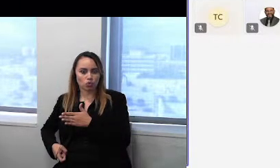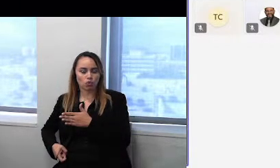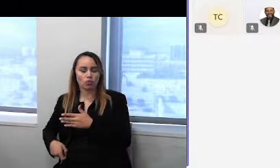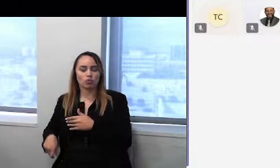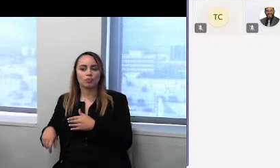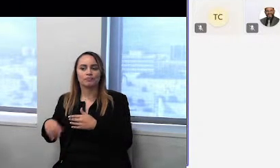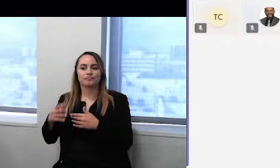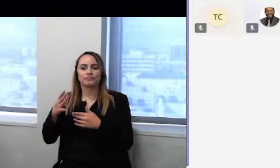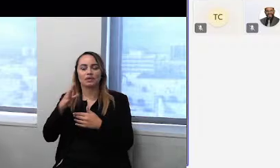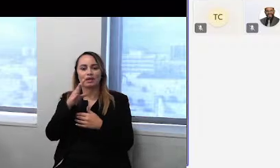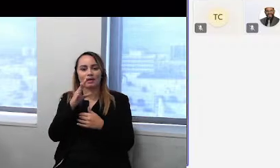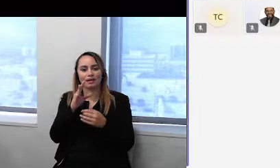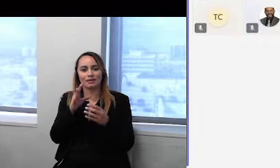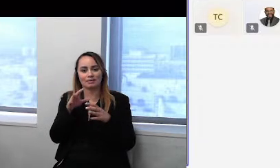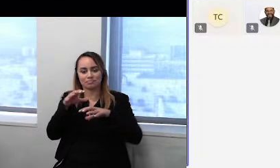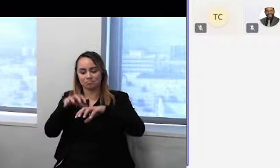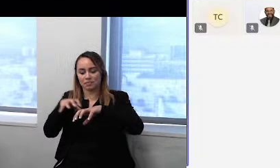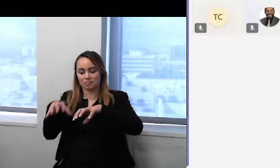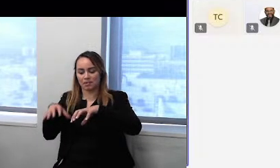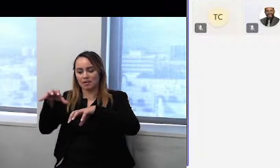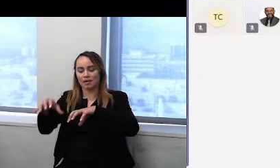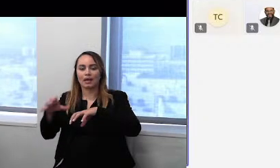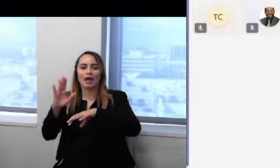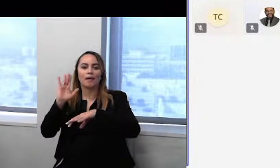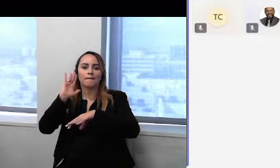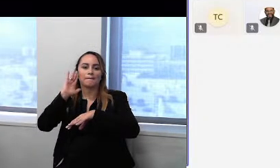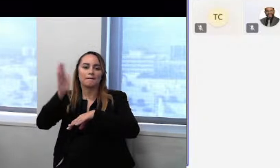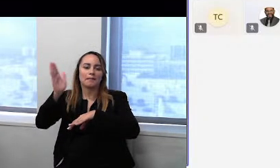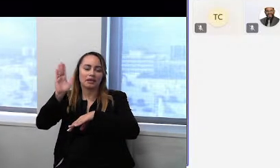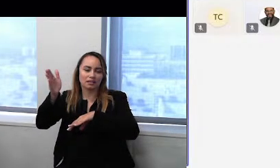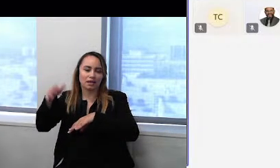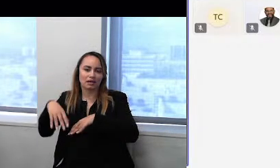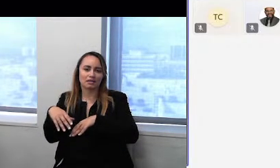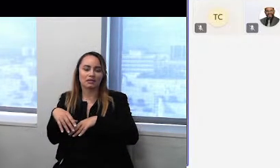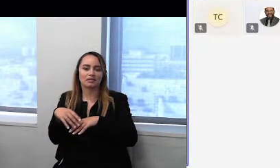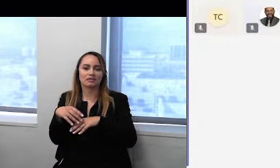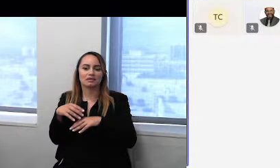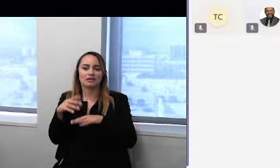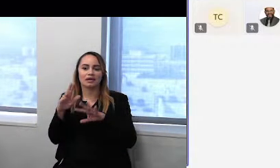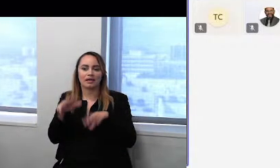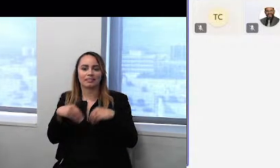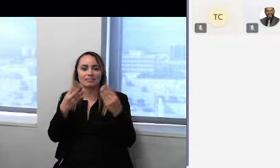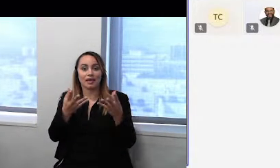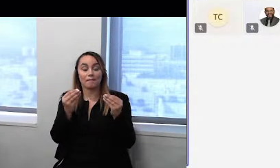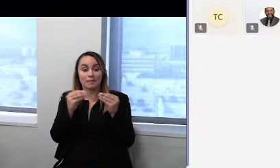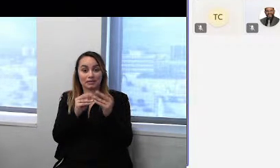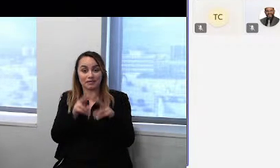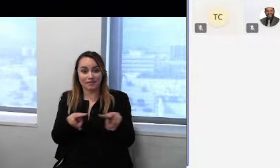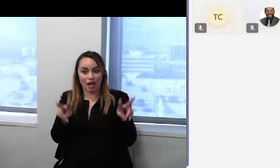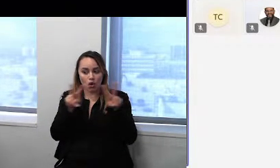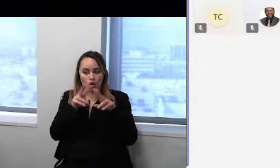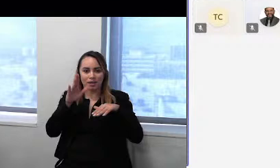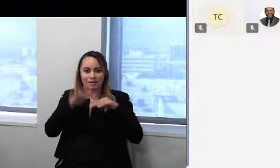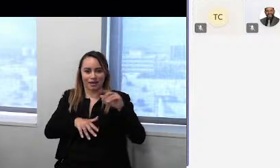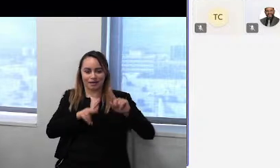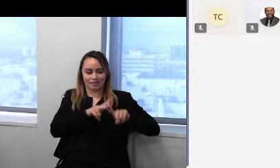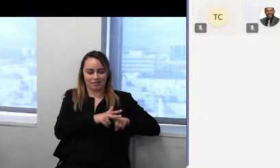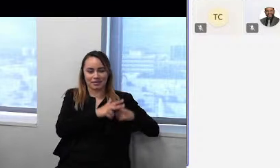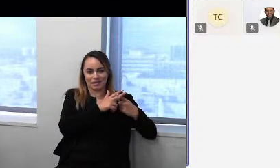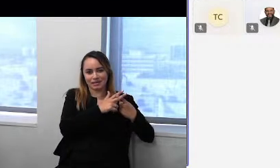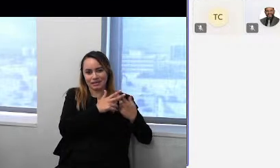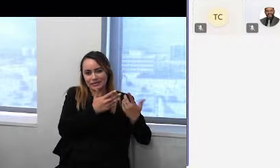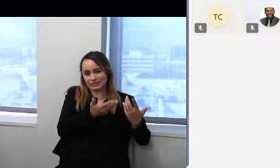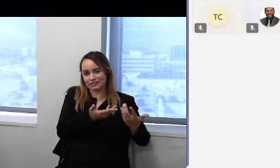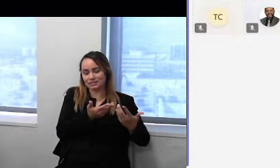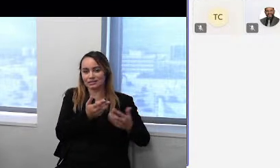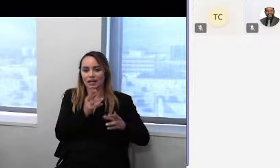date provides better value than trying to do it at the front end. It is not a one size fits all. I respectfully say that. Thank you. Because I